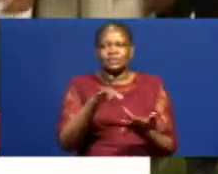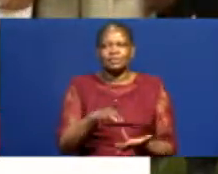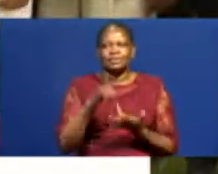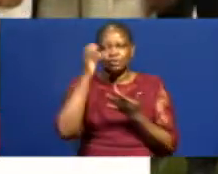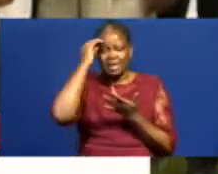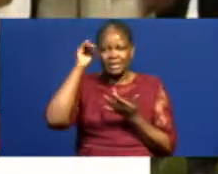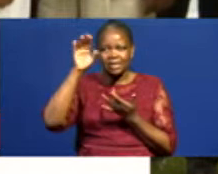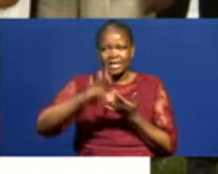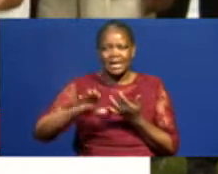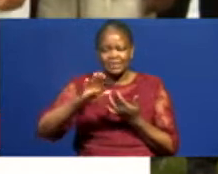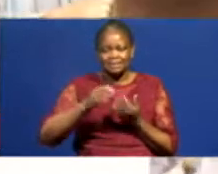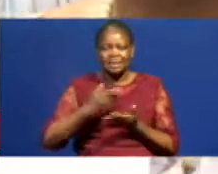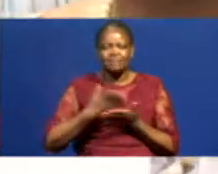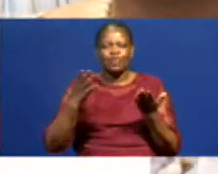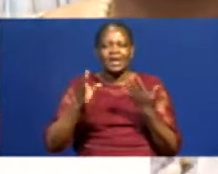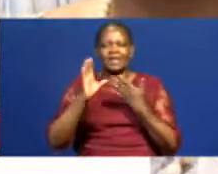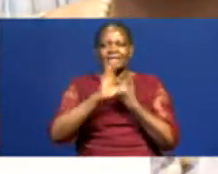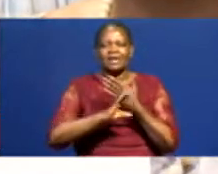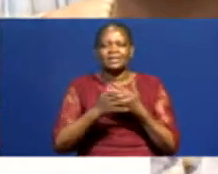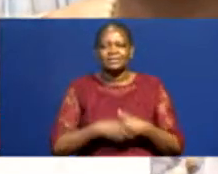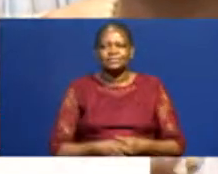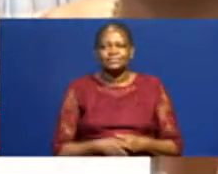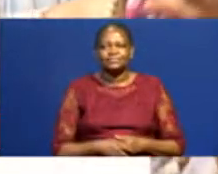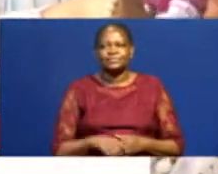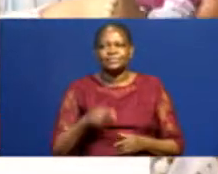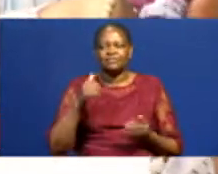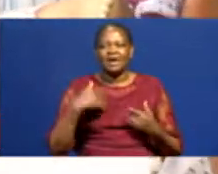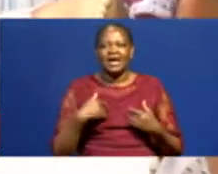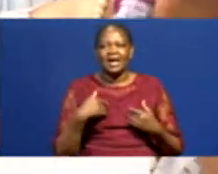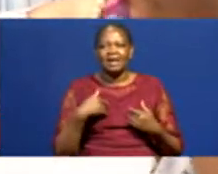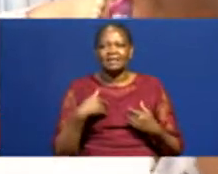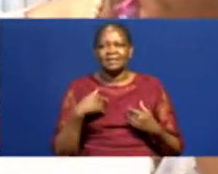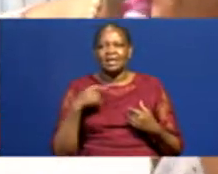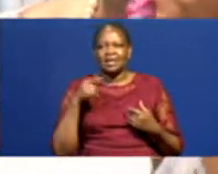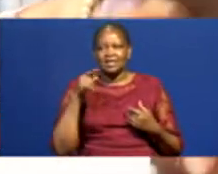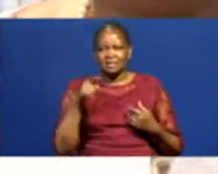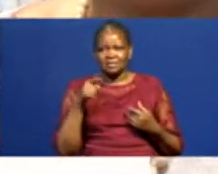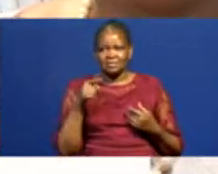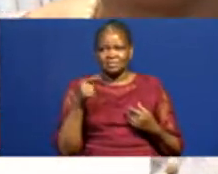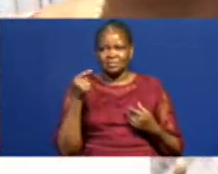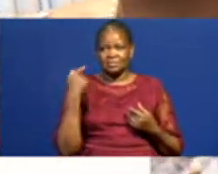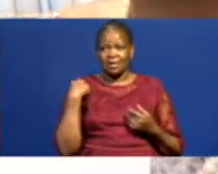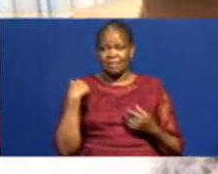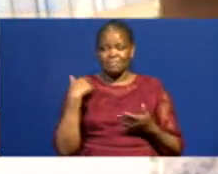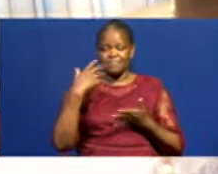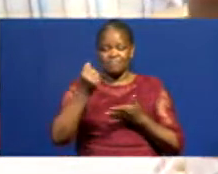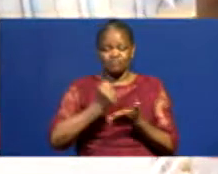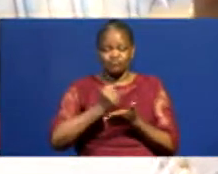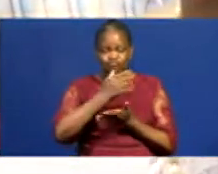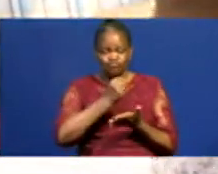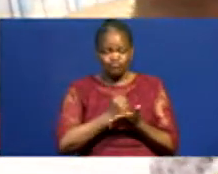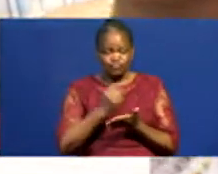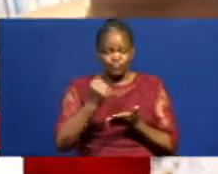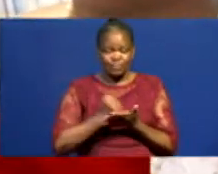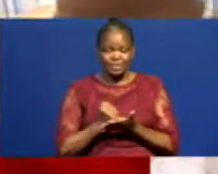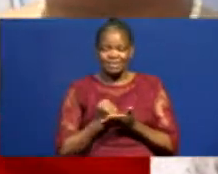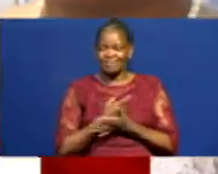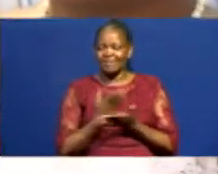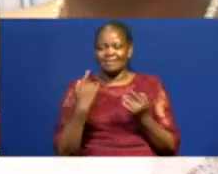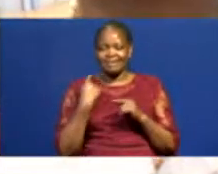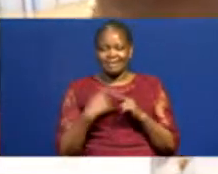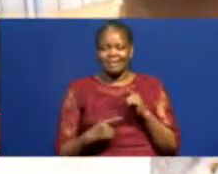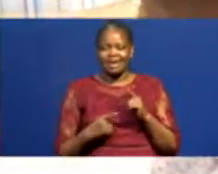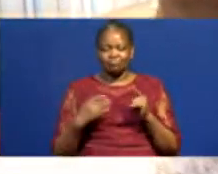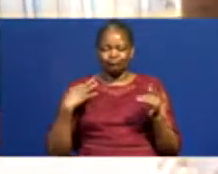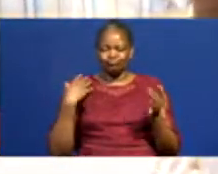areas across the country. We have never had such a number being recruited in a single year, as far as I know.